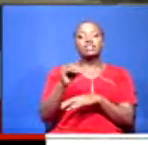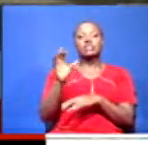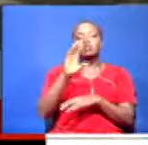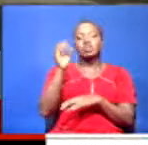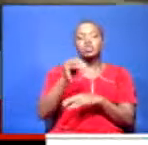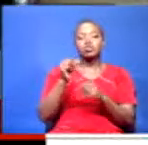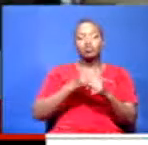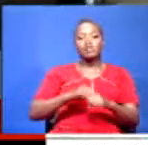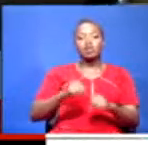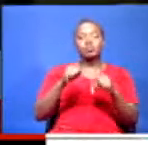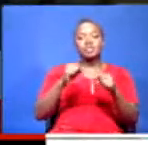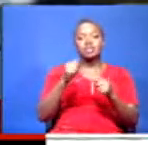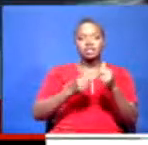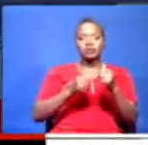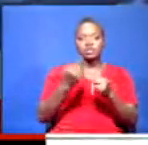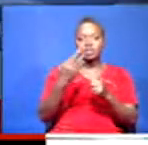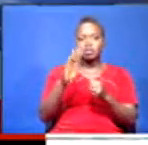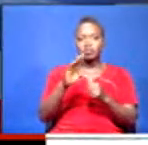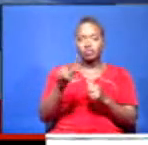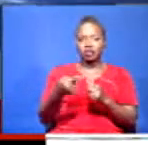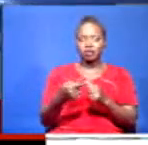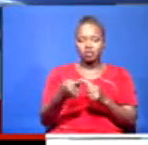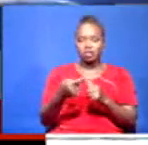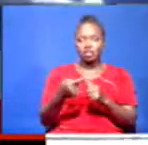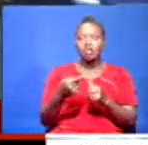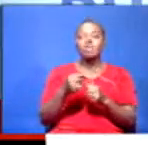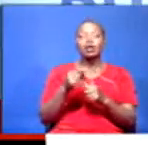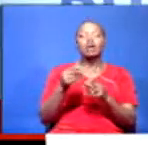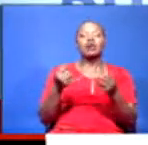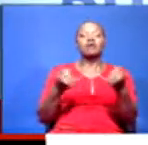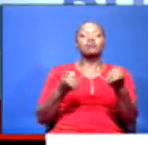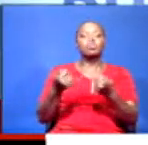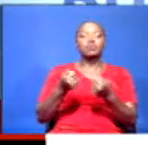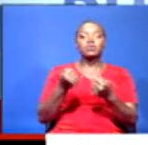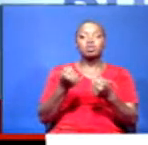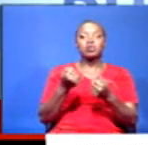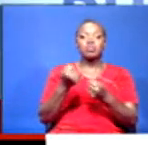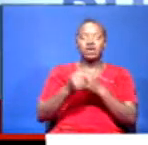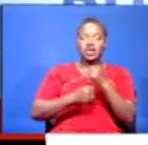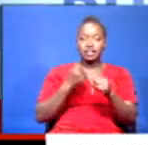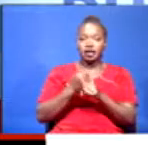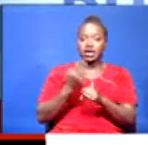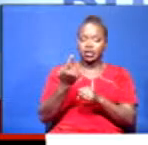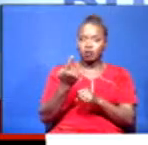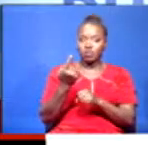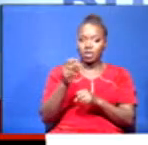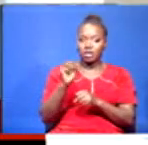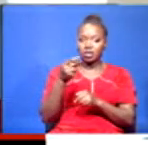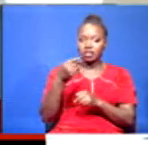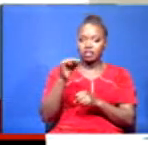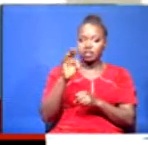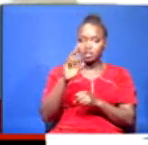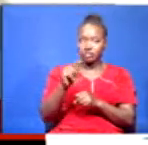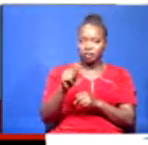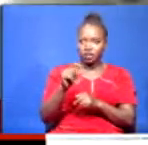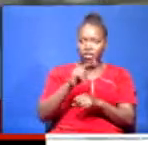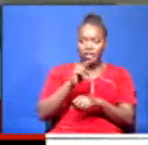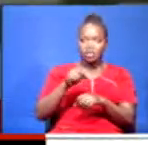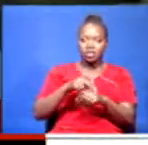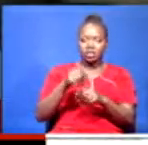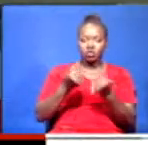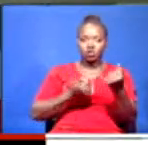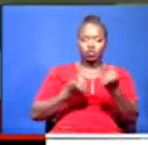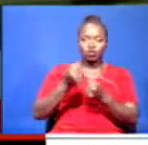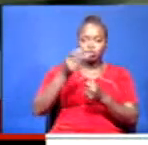capacity, which is 34,000 units per annum on one shift. KEPSA says the national automotive policy will ensure